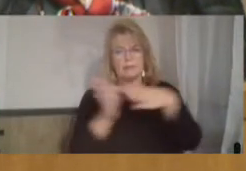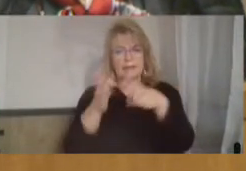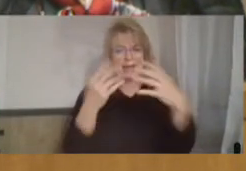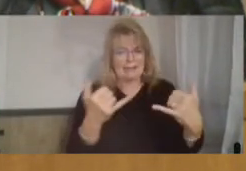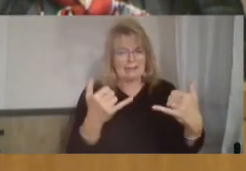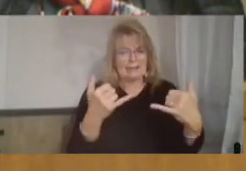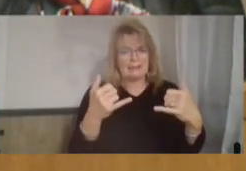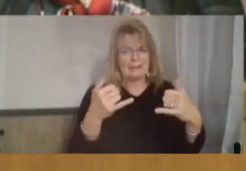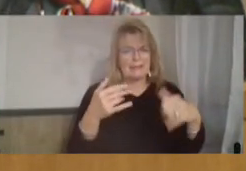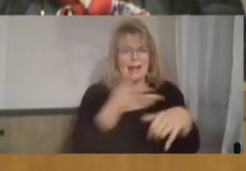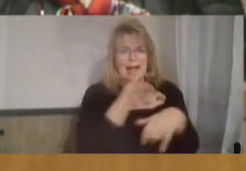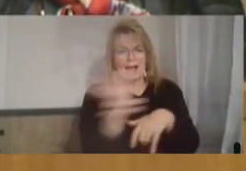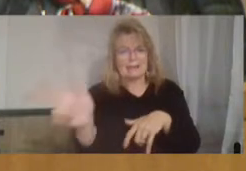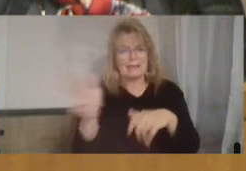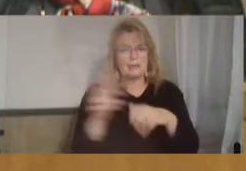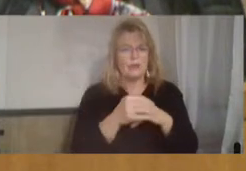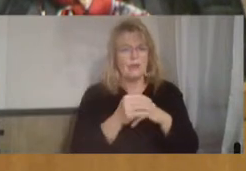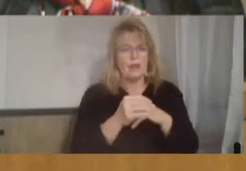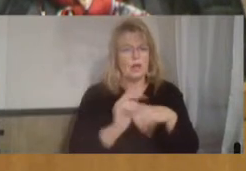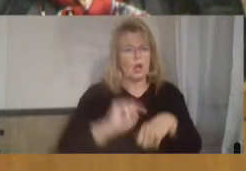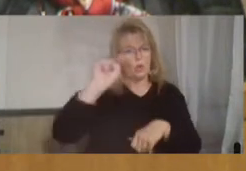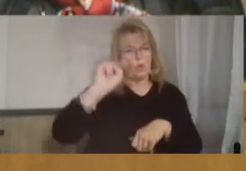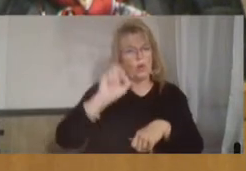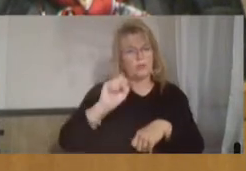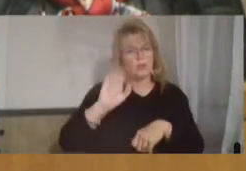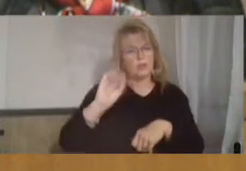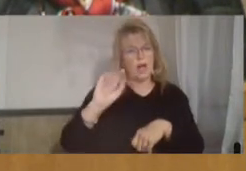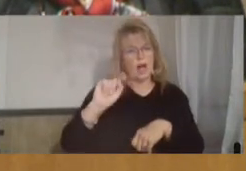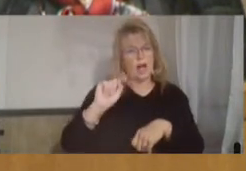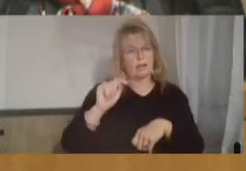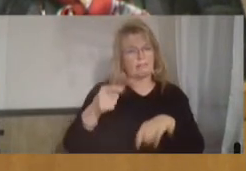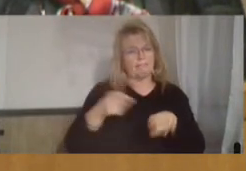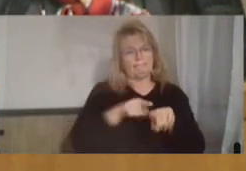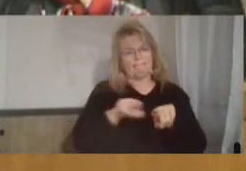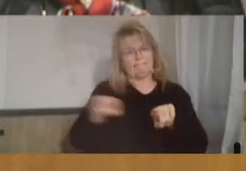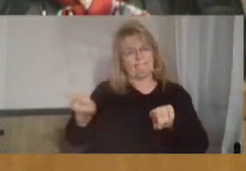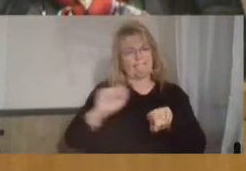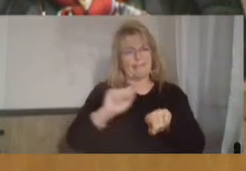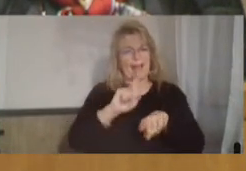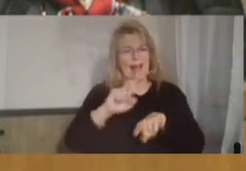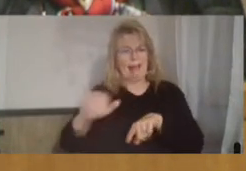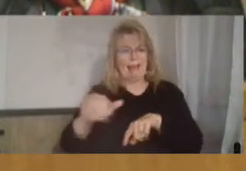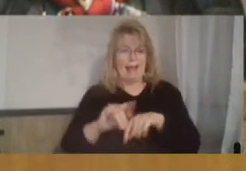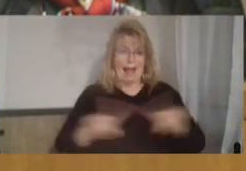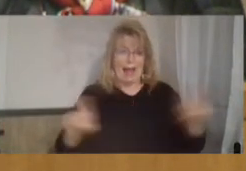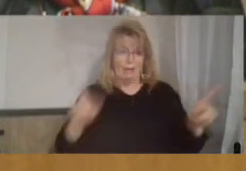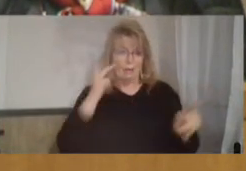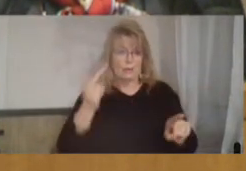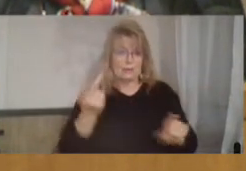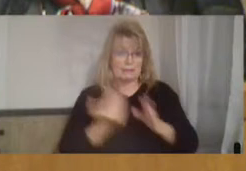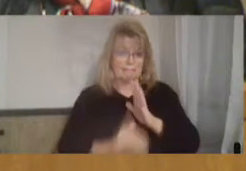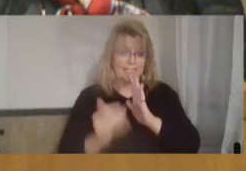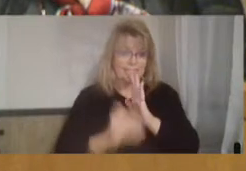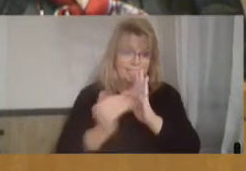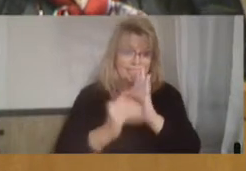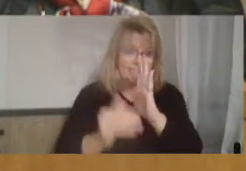exiting traffic north on Scott away from our alley. However, we've seen repeatedly where our property